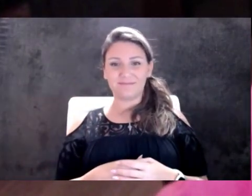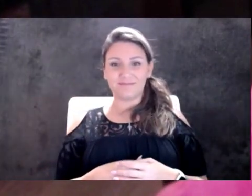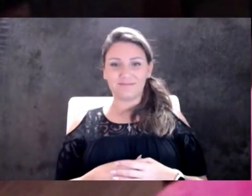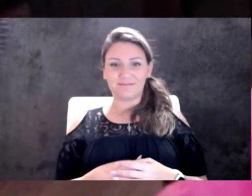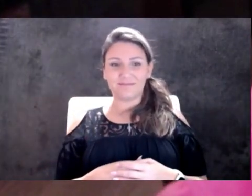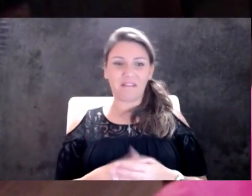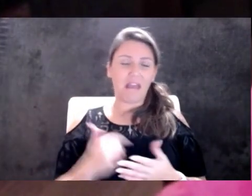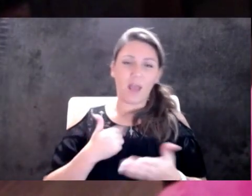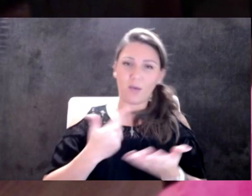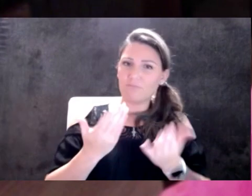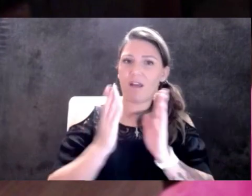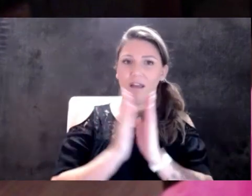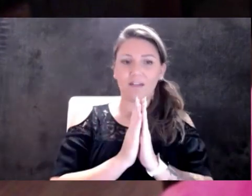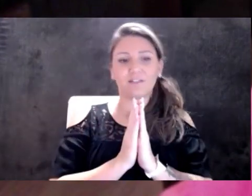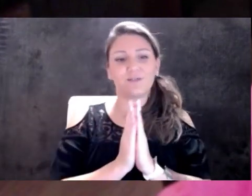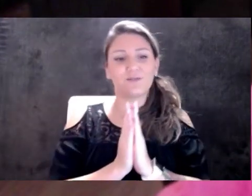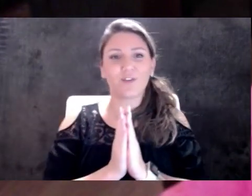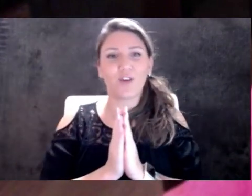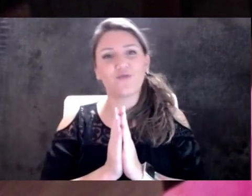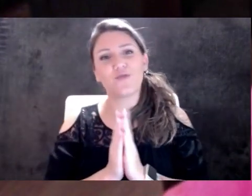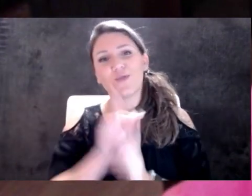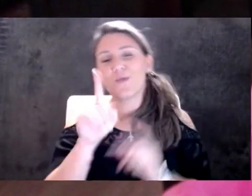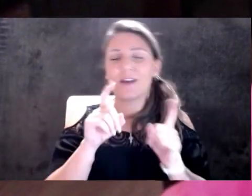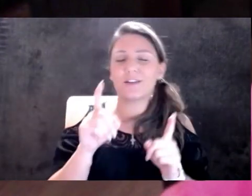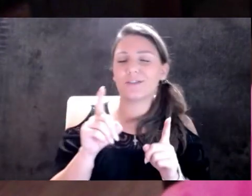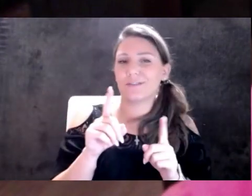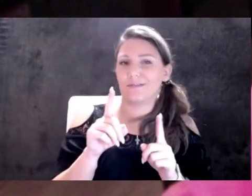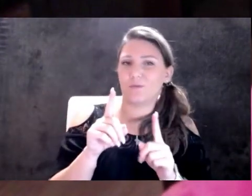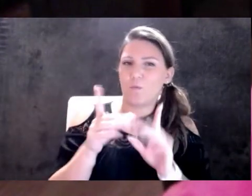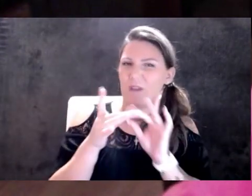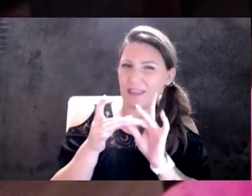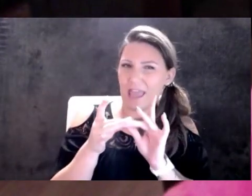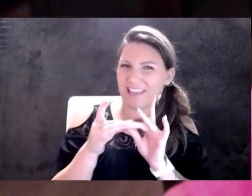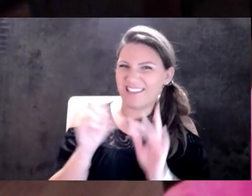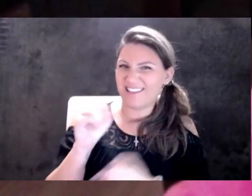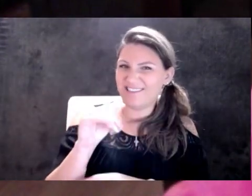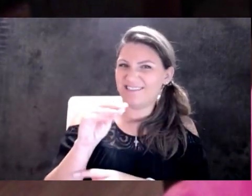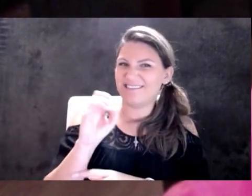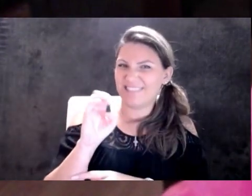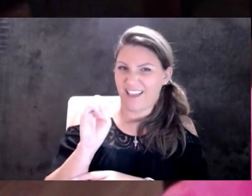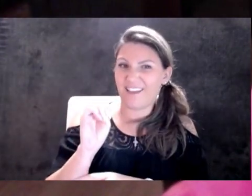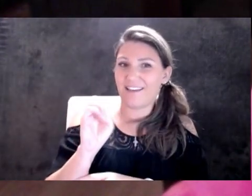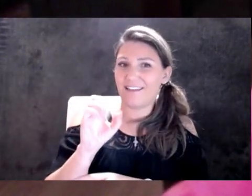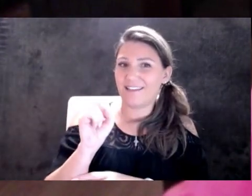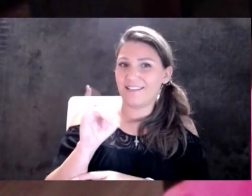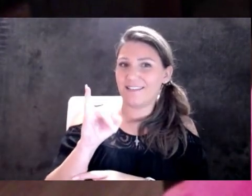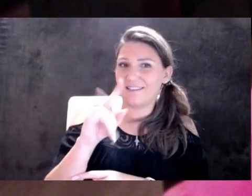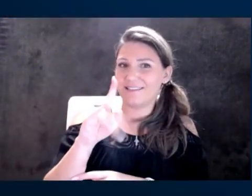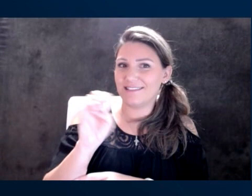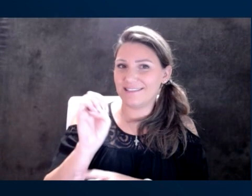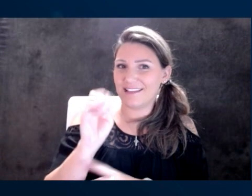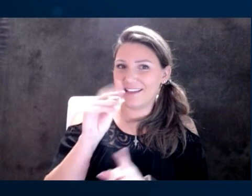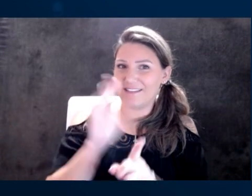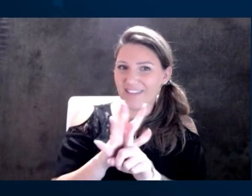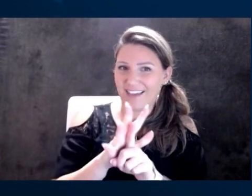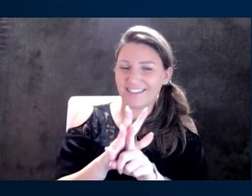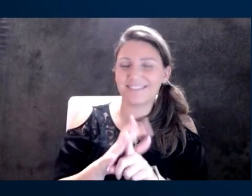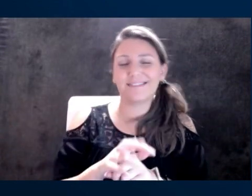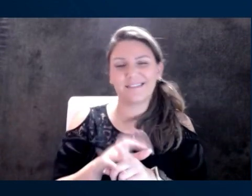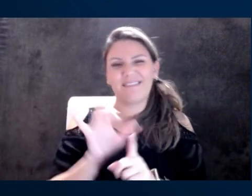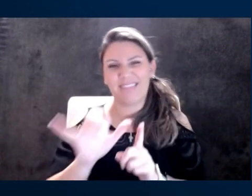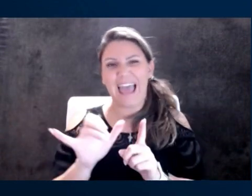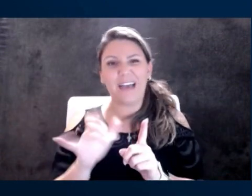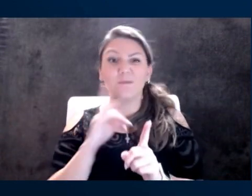ask the questions about the side effects and how it's going to affect your body. That would be the main thing. Fair